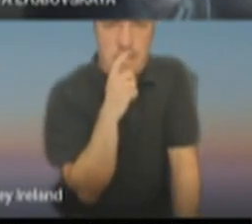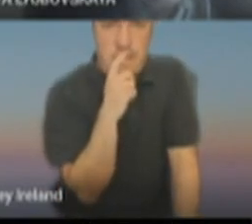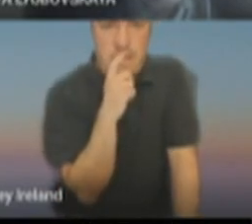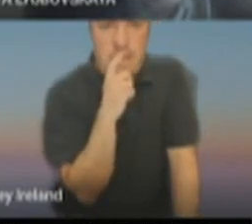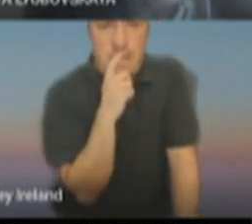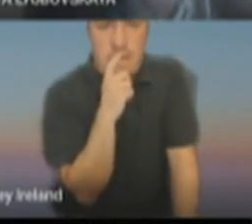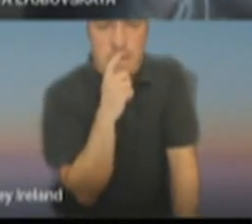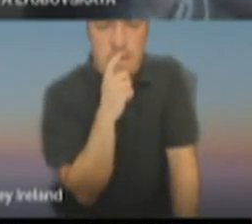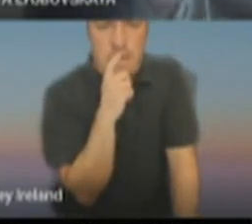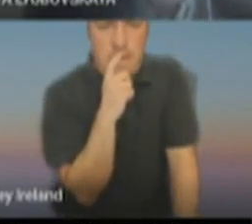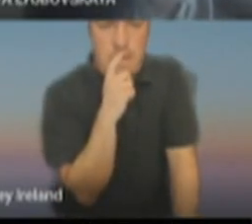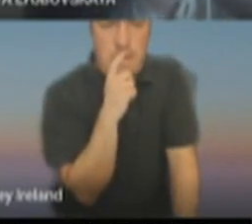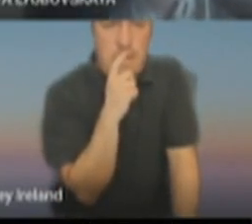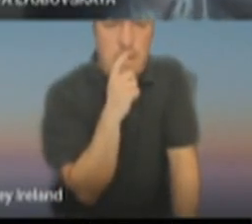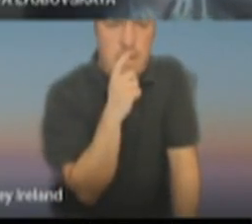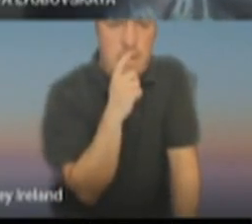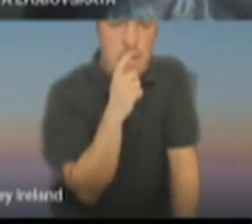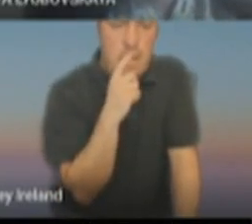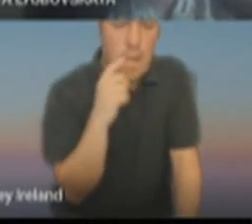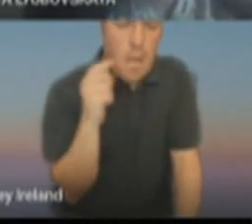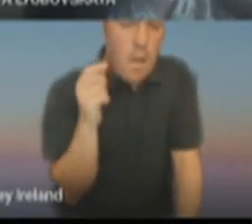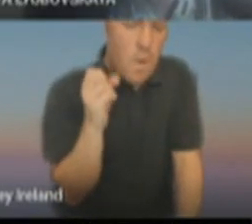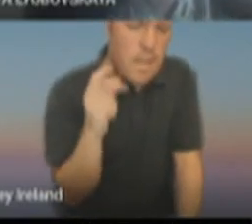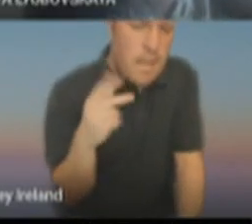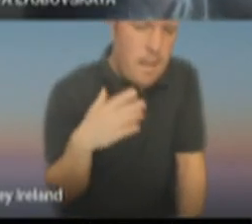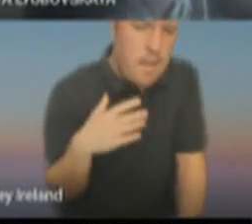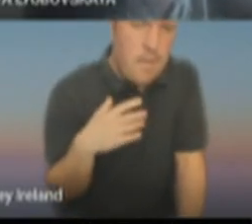Yes, you did. Thank you. Okay.